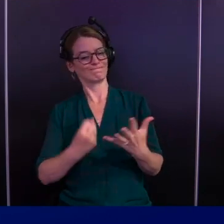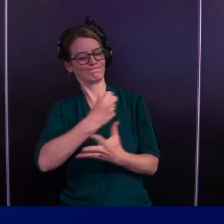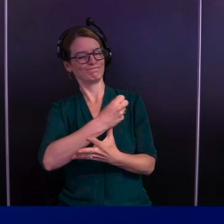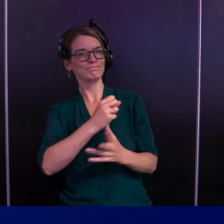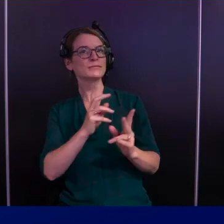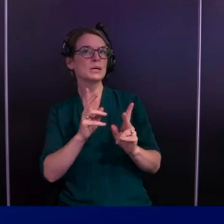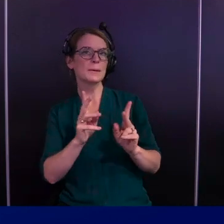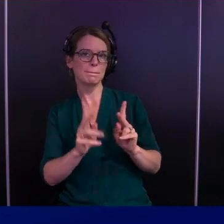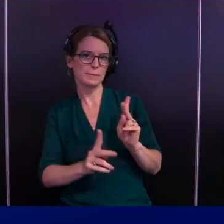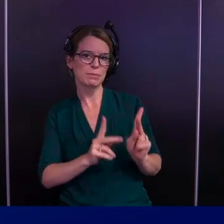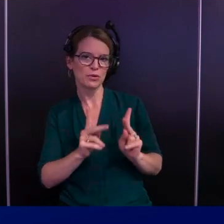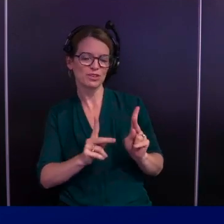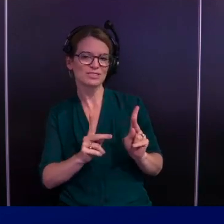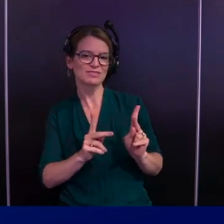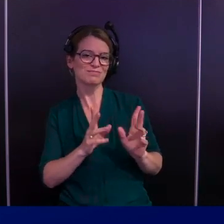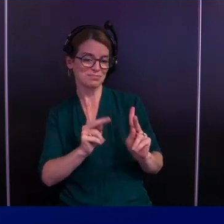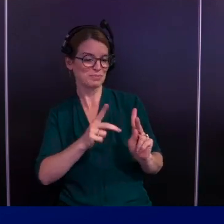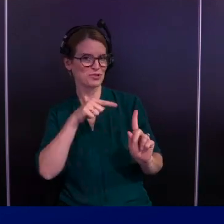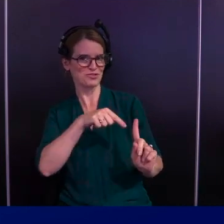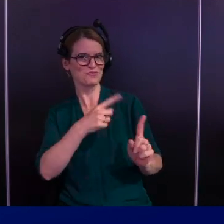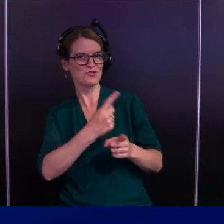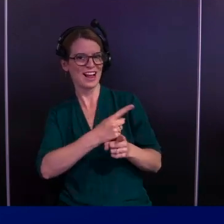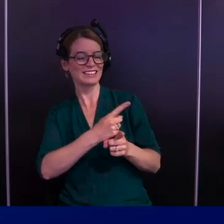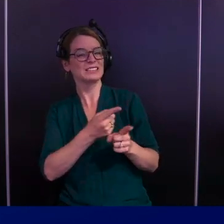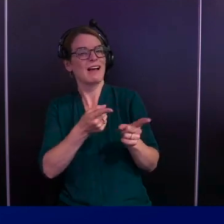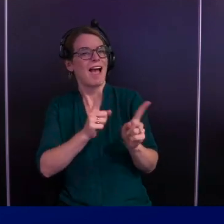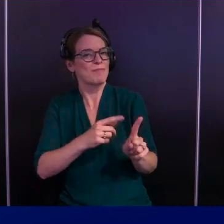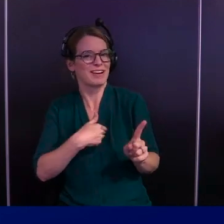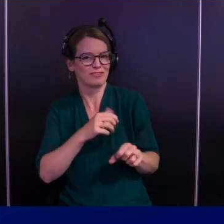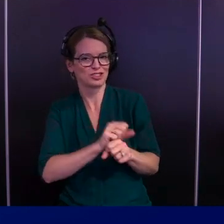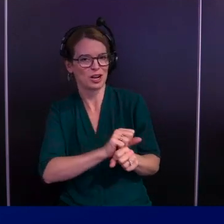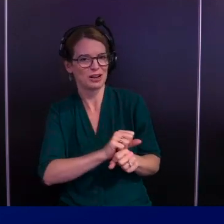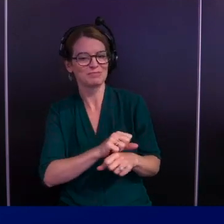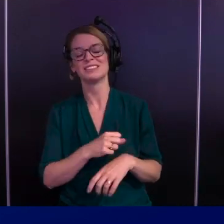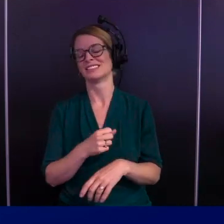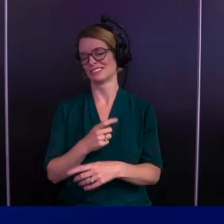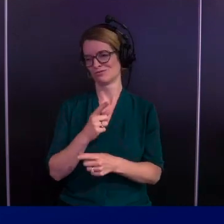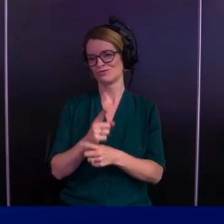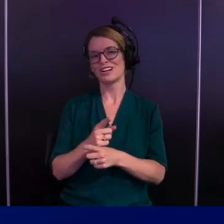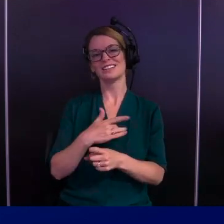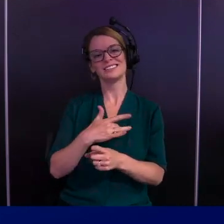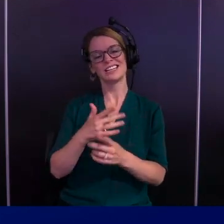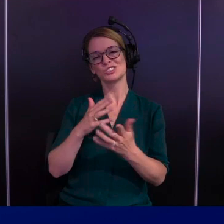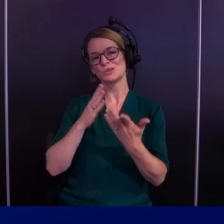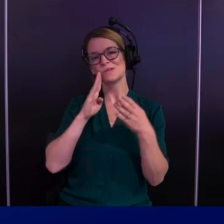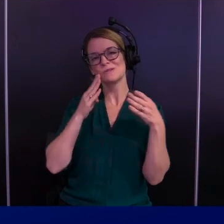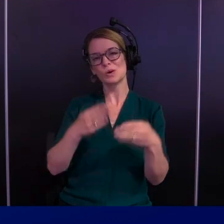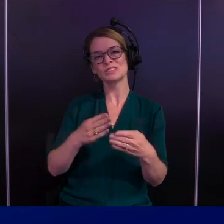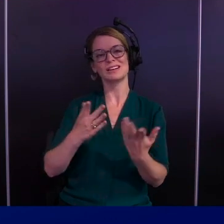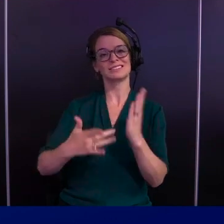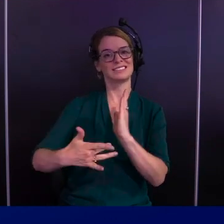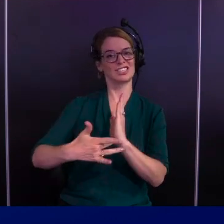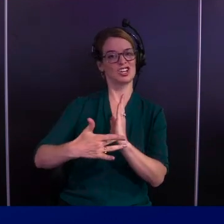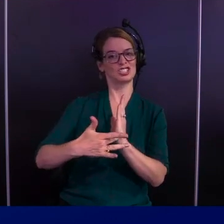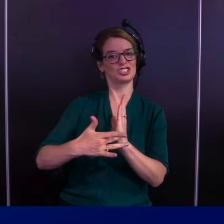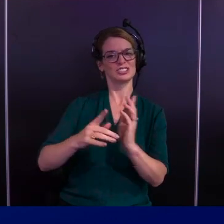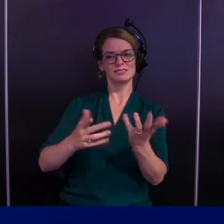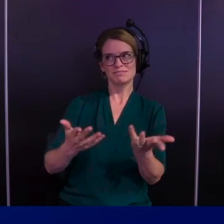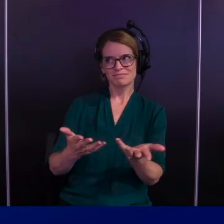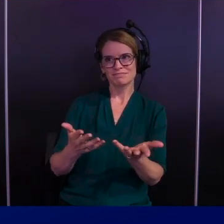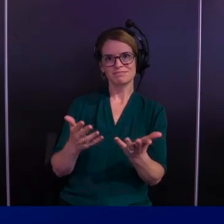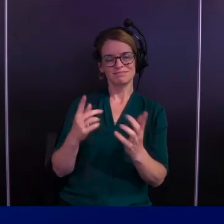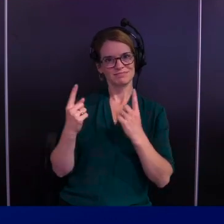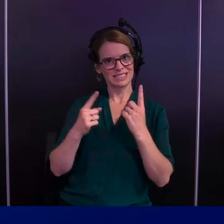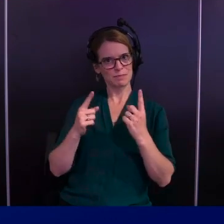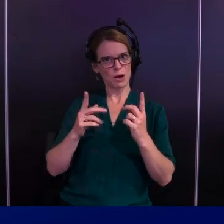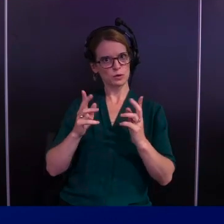are doing the job, right? Exactly, yeah. And we focus a lot on our technology defenses, but also when it comes to humans, making